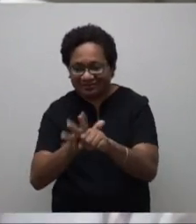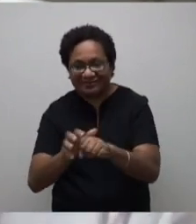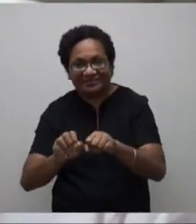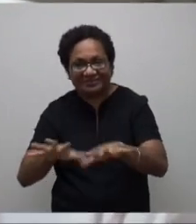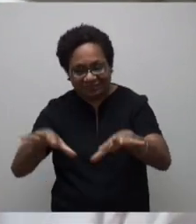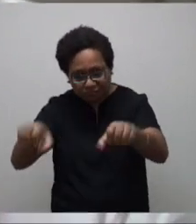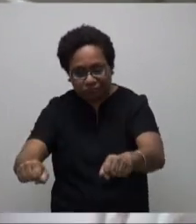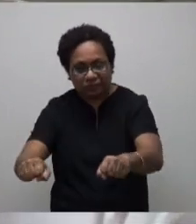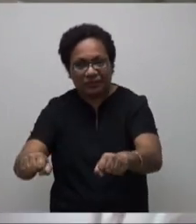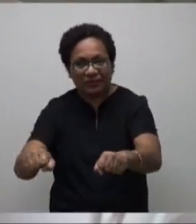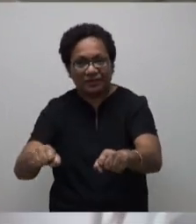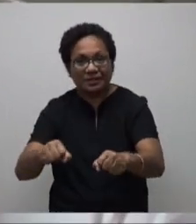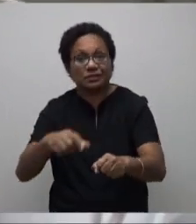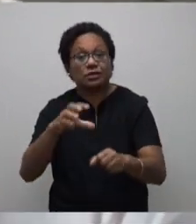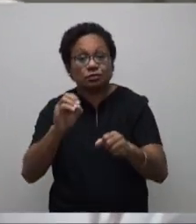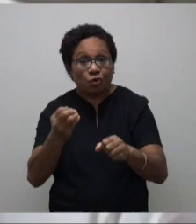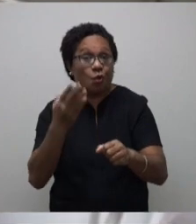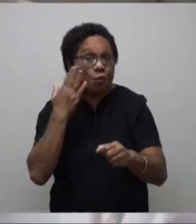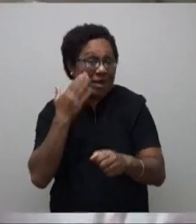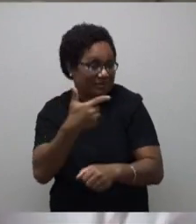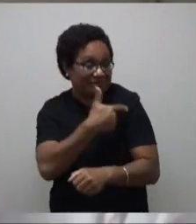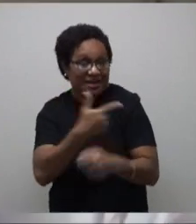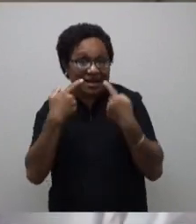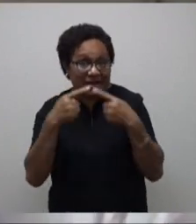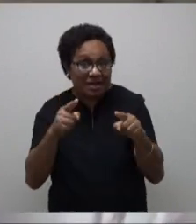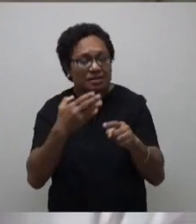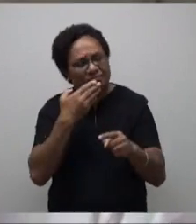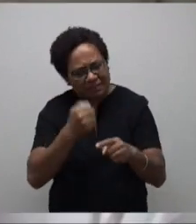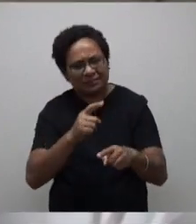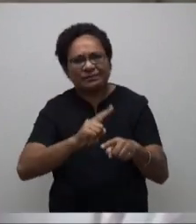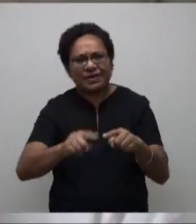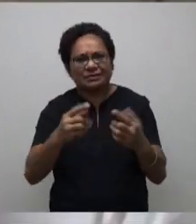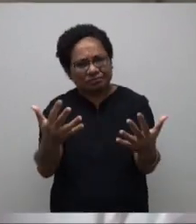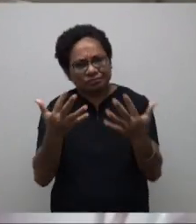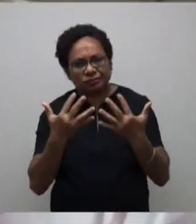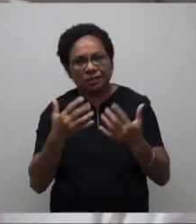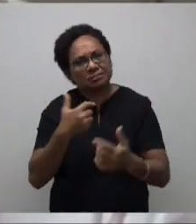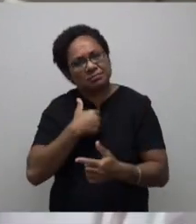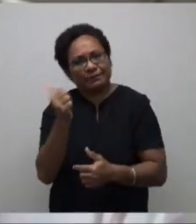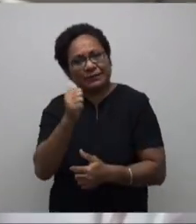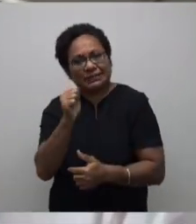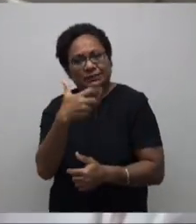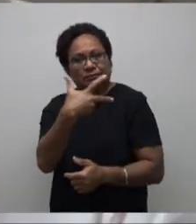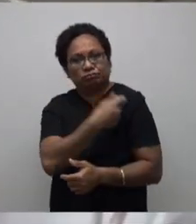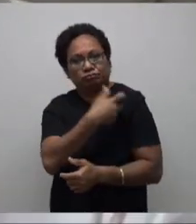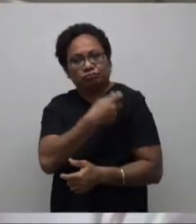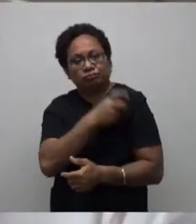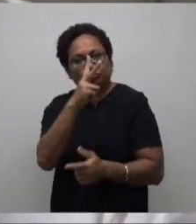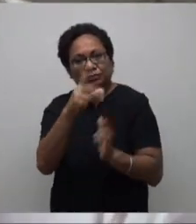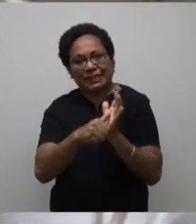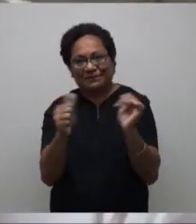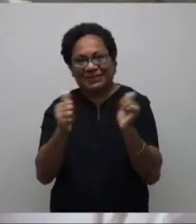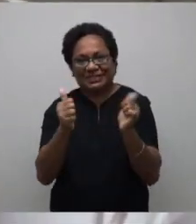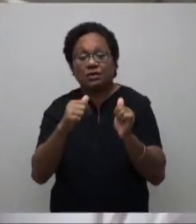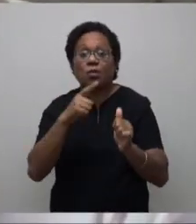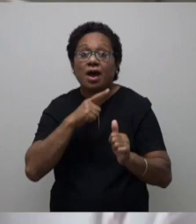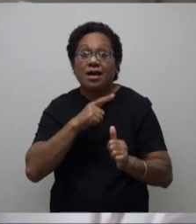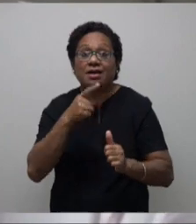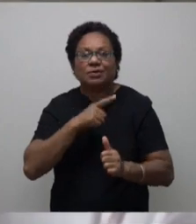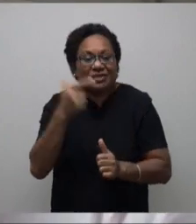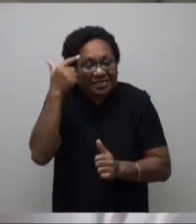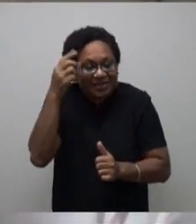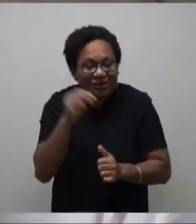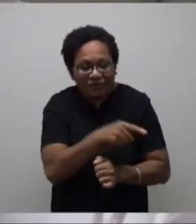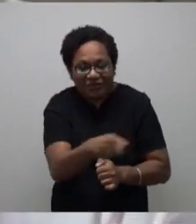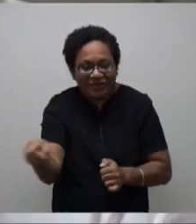have received my first of the 2 doses of a vaccine. I did it because it's the safest, most responsible, and